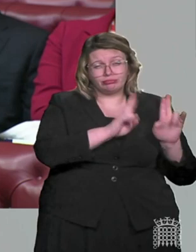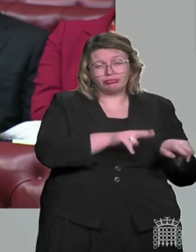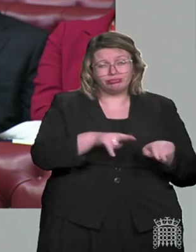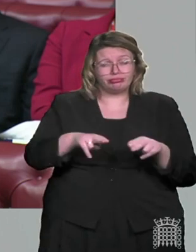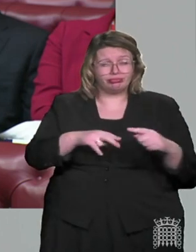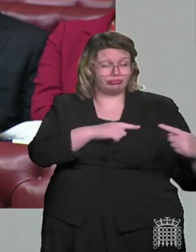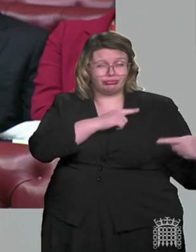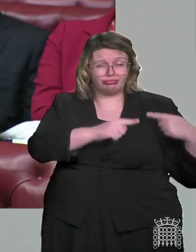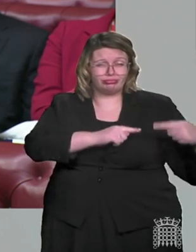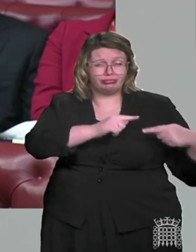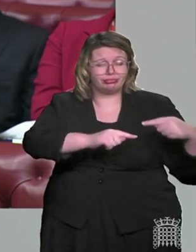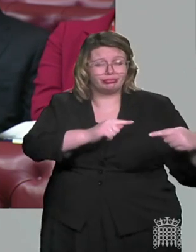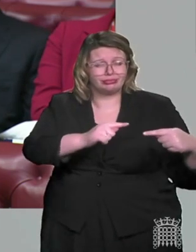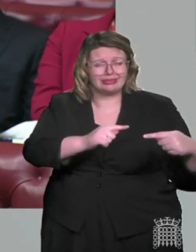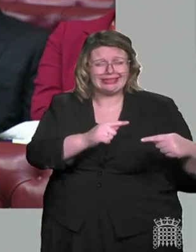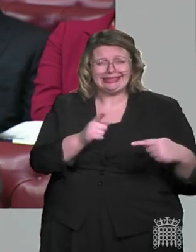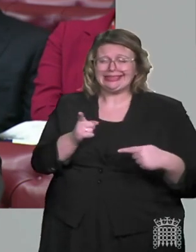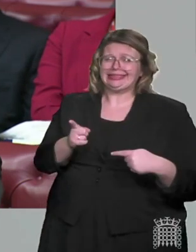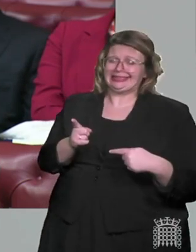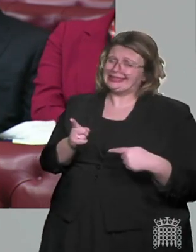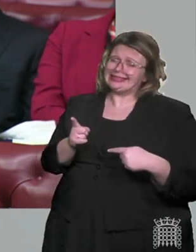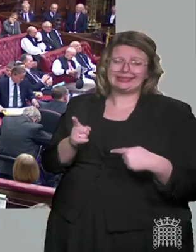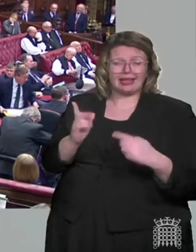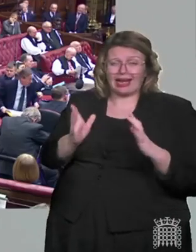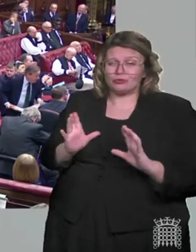killed, then that has to stop.